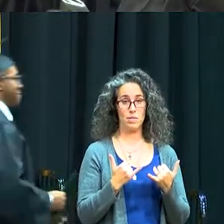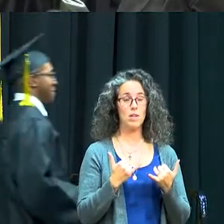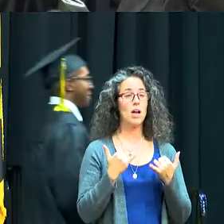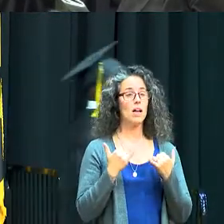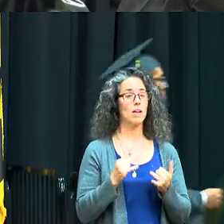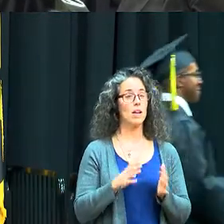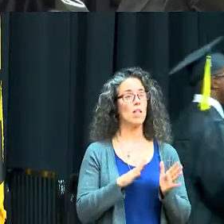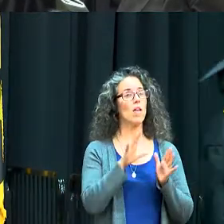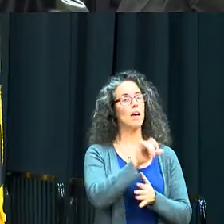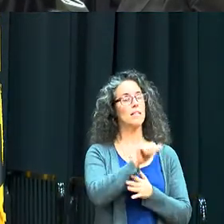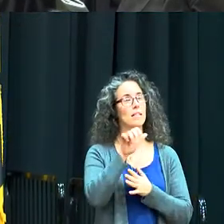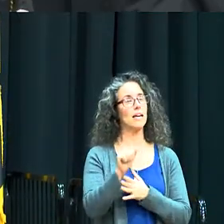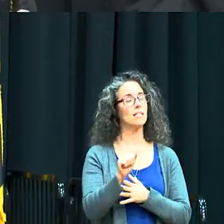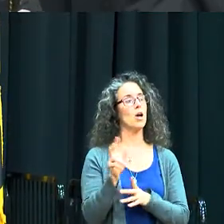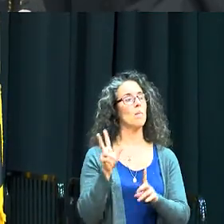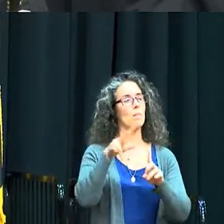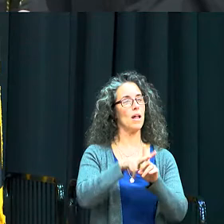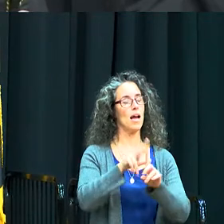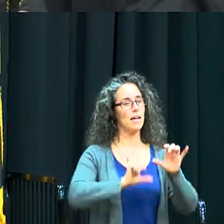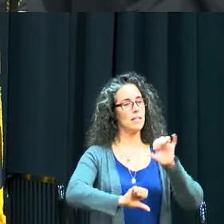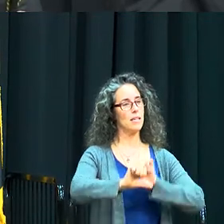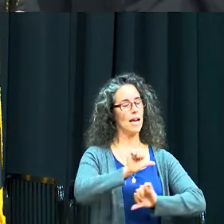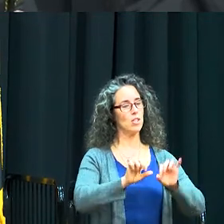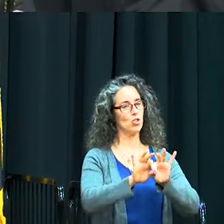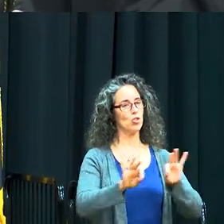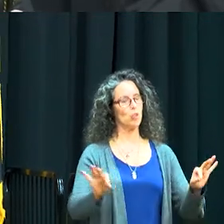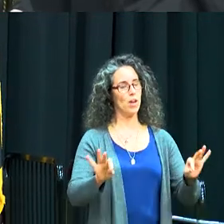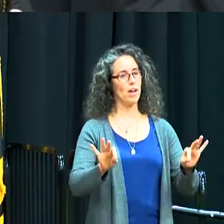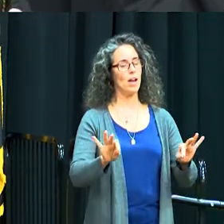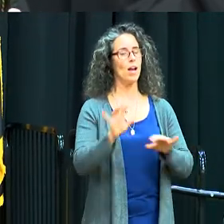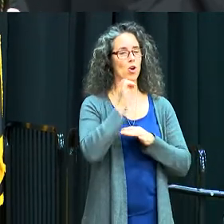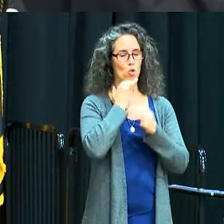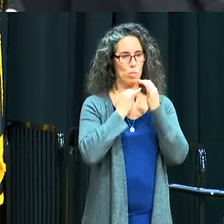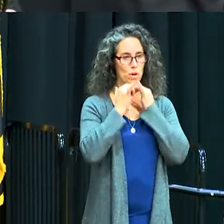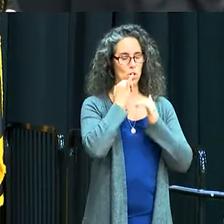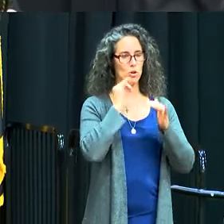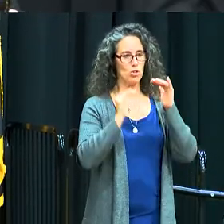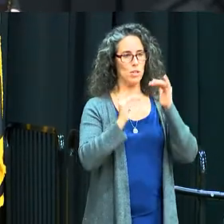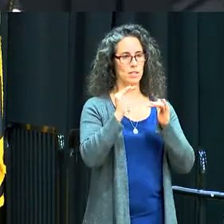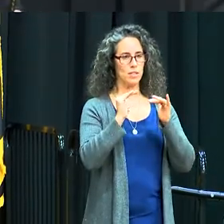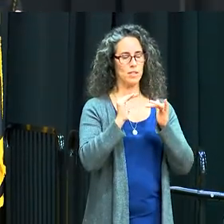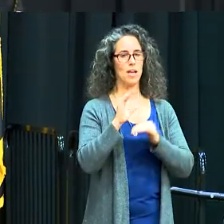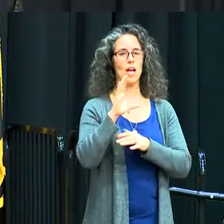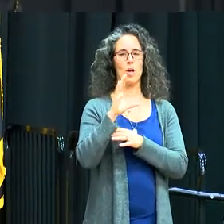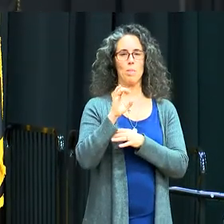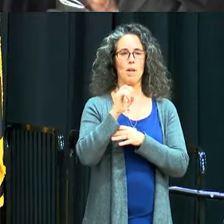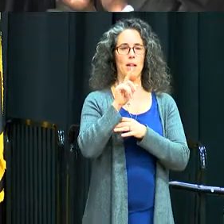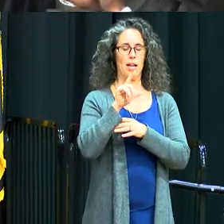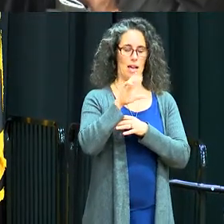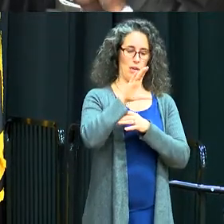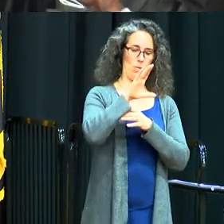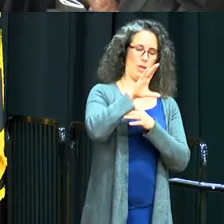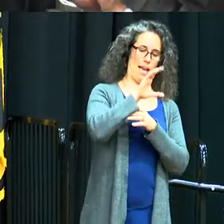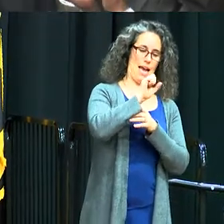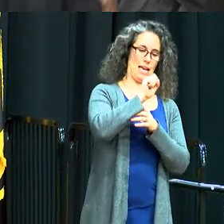We now confer the Associate of Applied Science degree in Criminal Justice, Alexandria Cassidy Brooks.